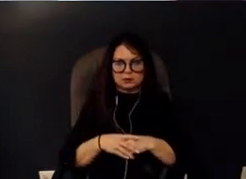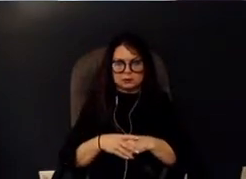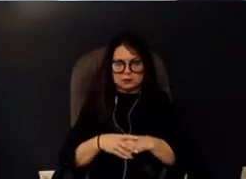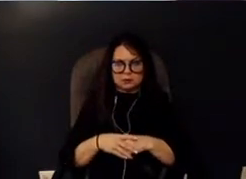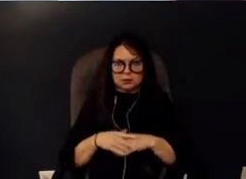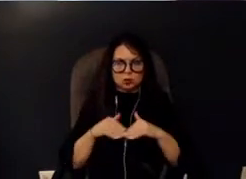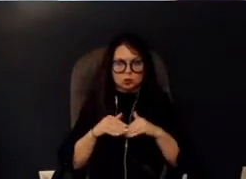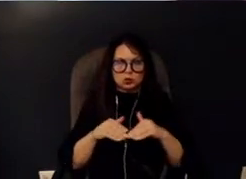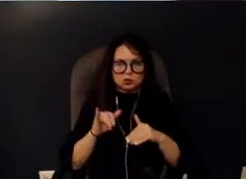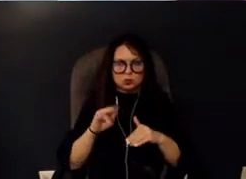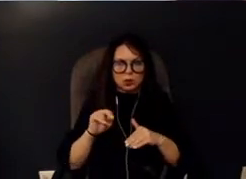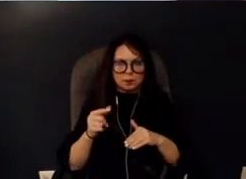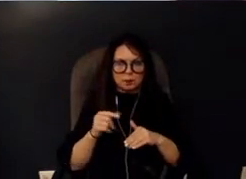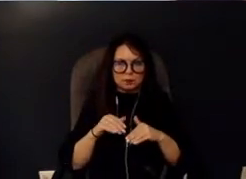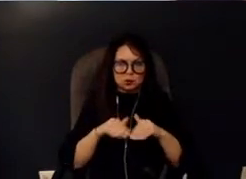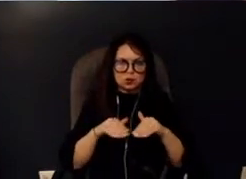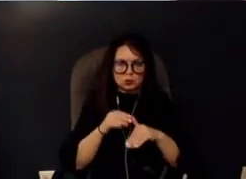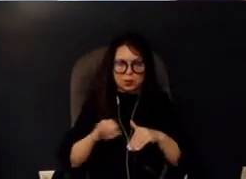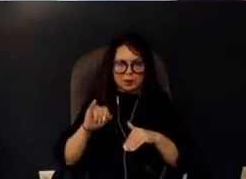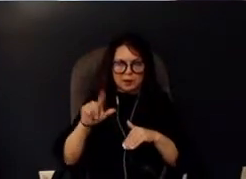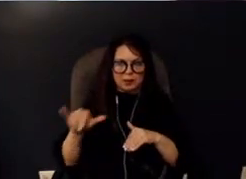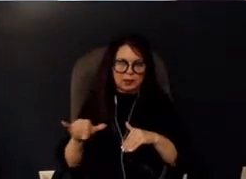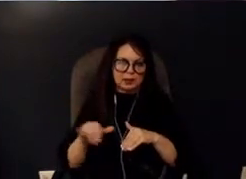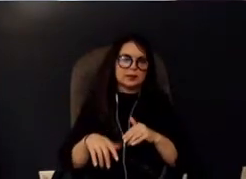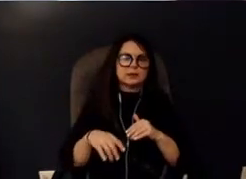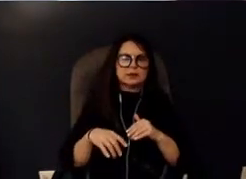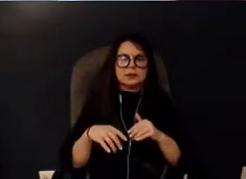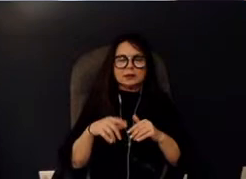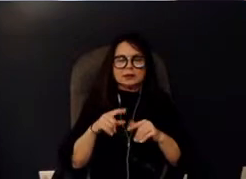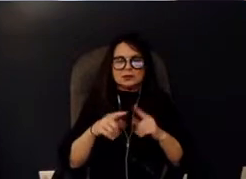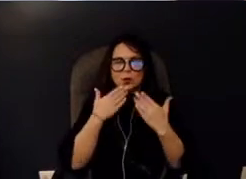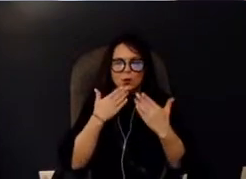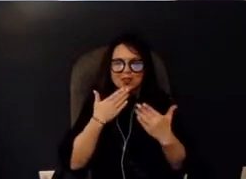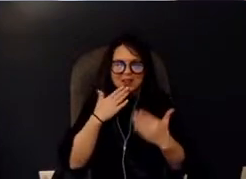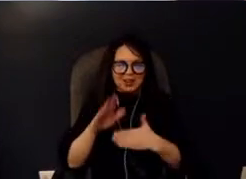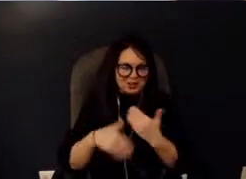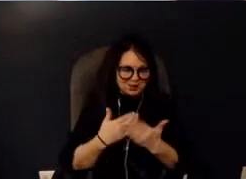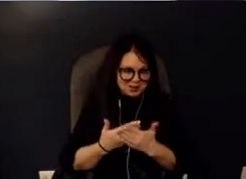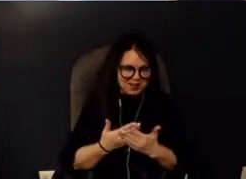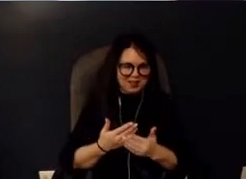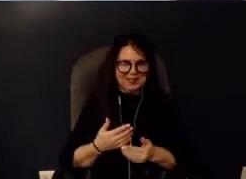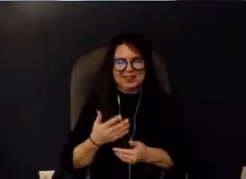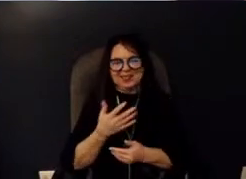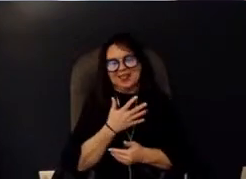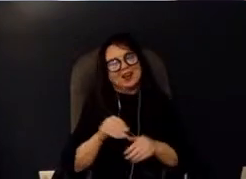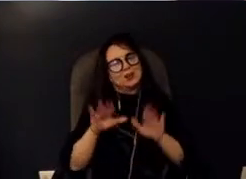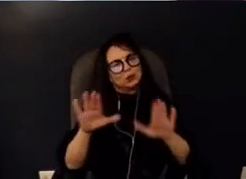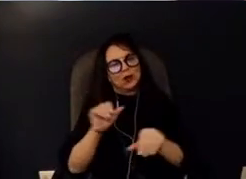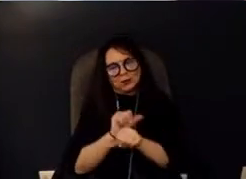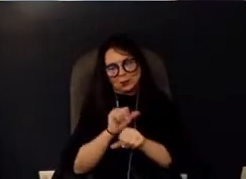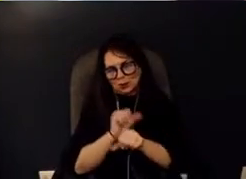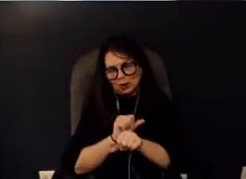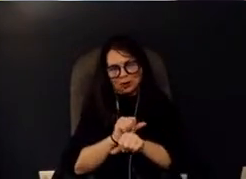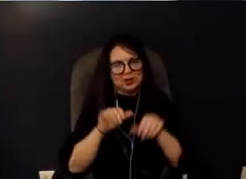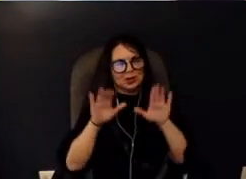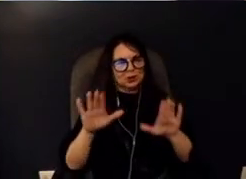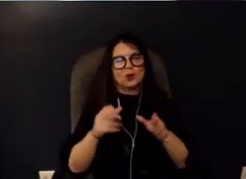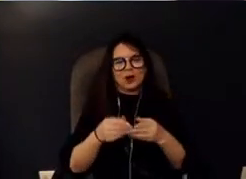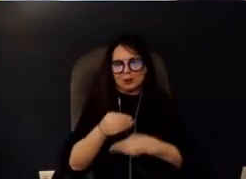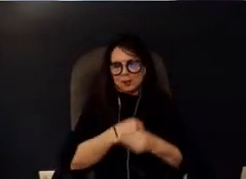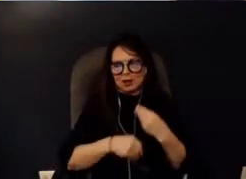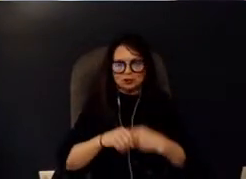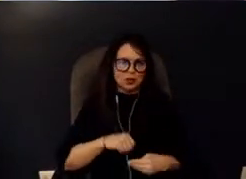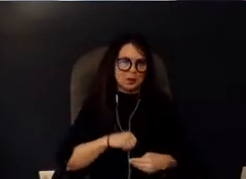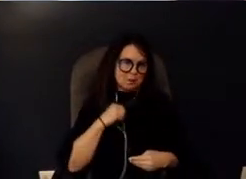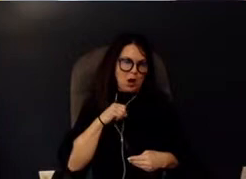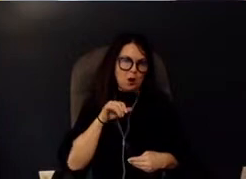accessibility. So thank you all, and great work. It's a great budget. I'm very proud of it. Thank you.